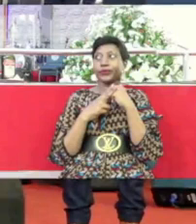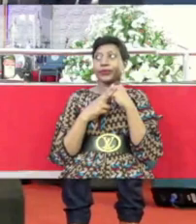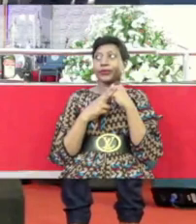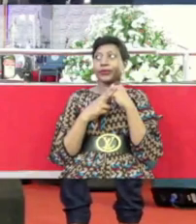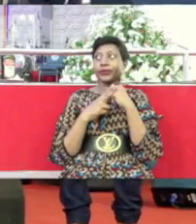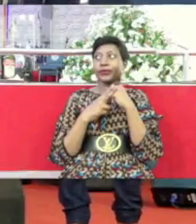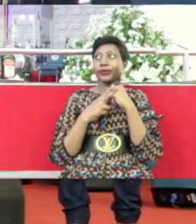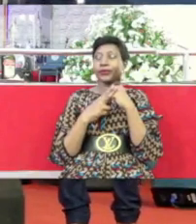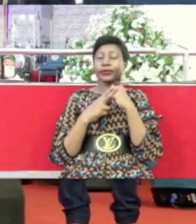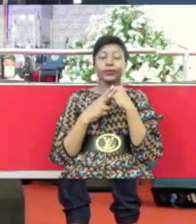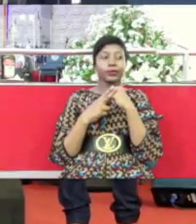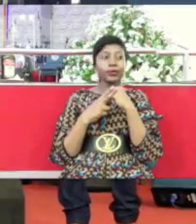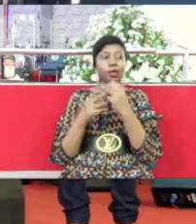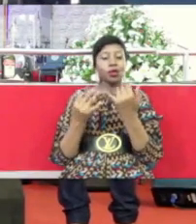buy